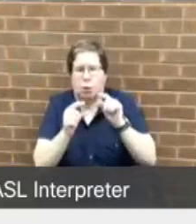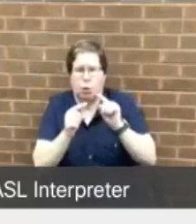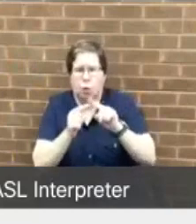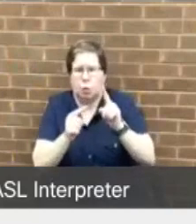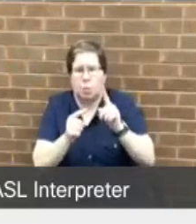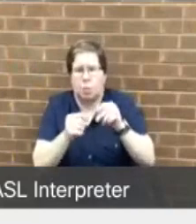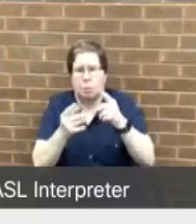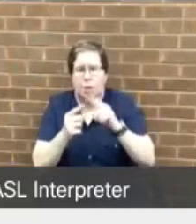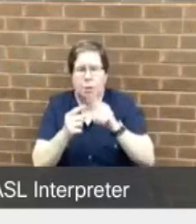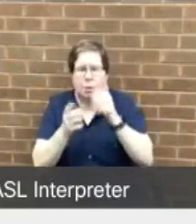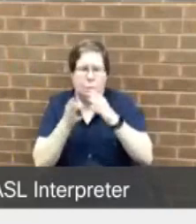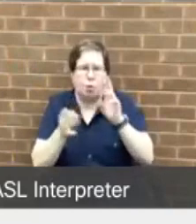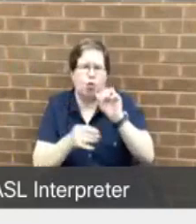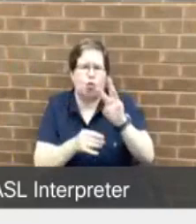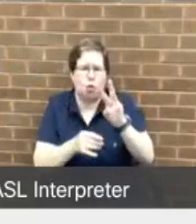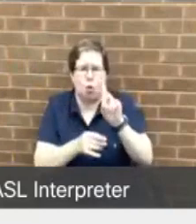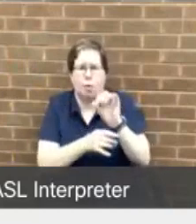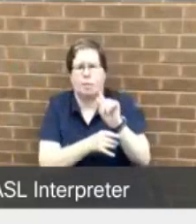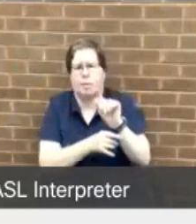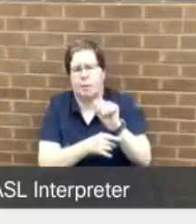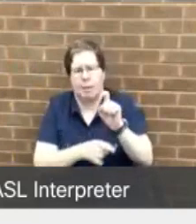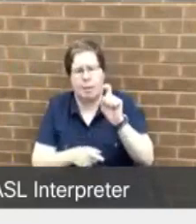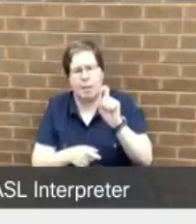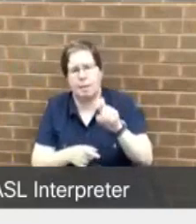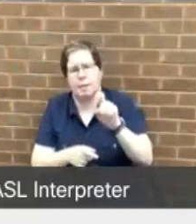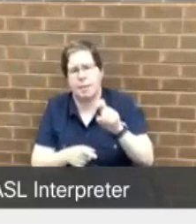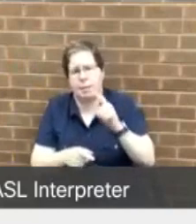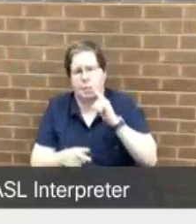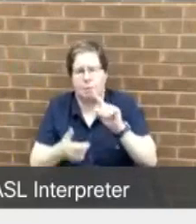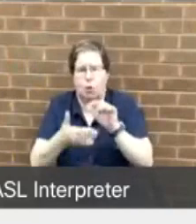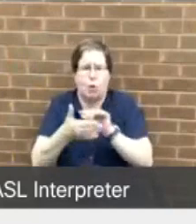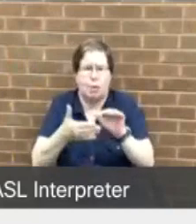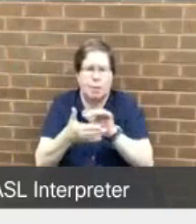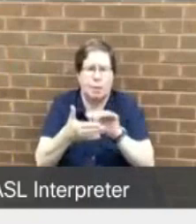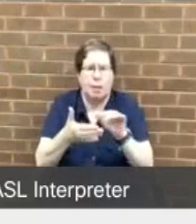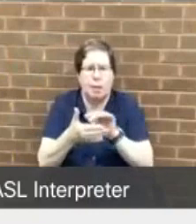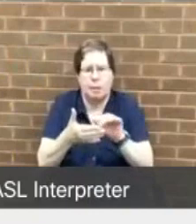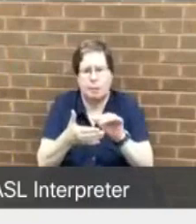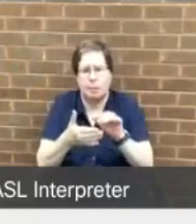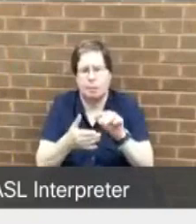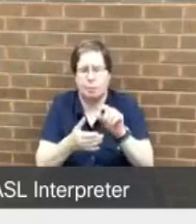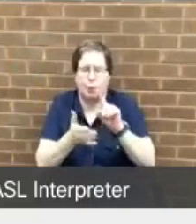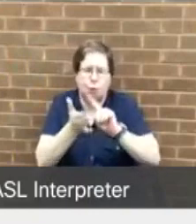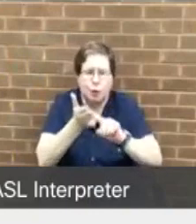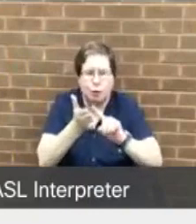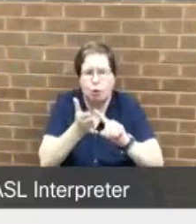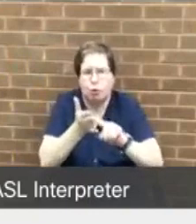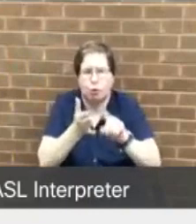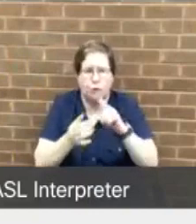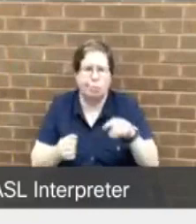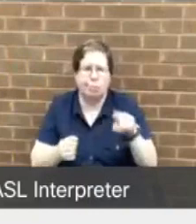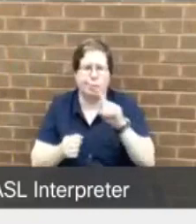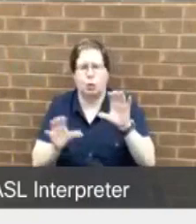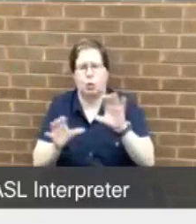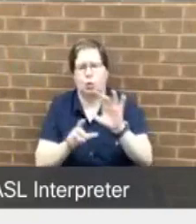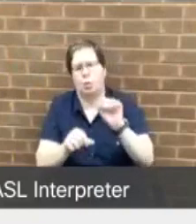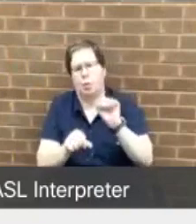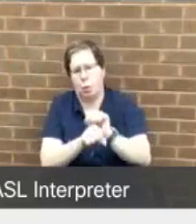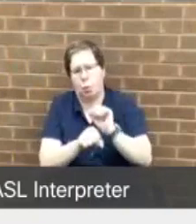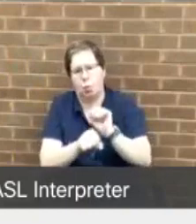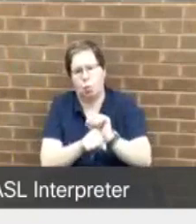raw data that's needed for the study researchers to be able to do their work. And